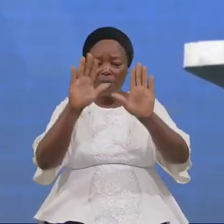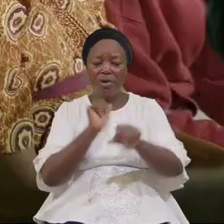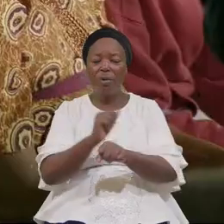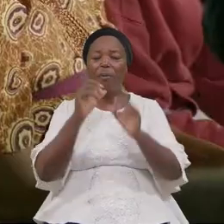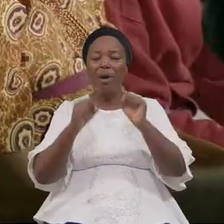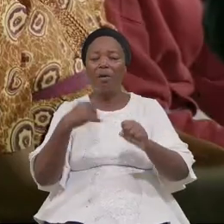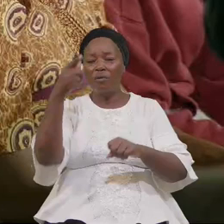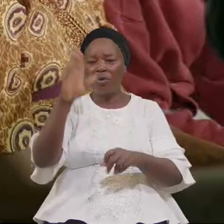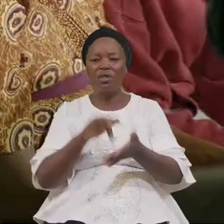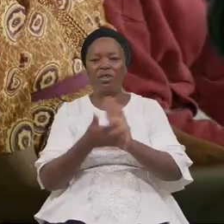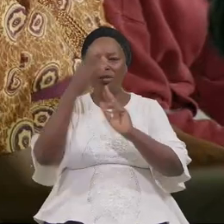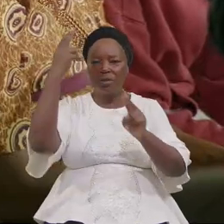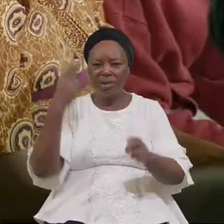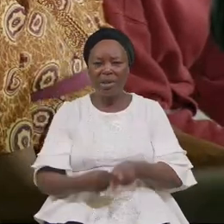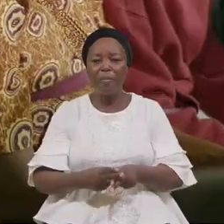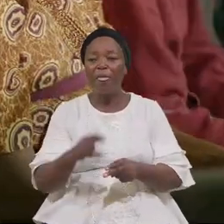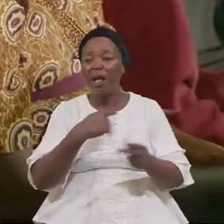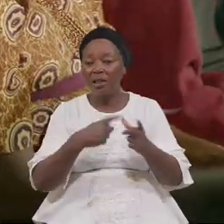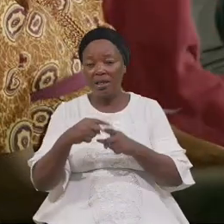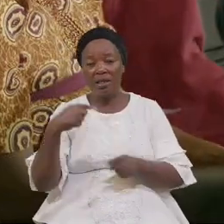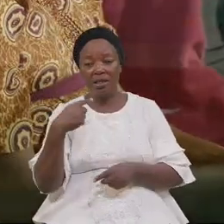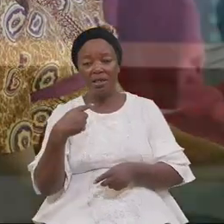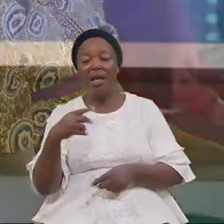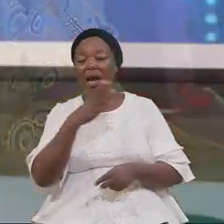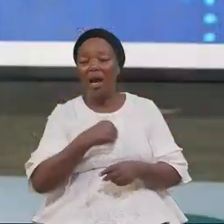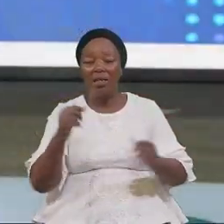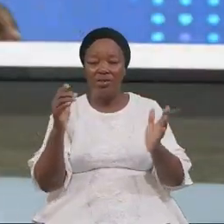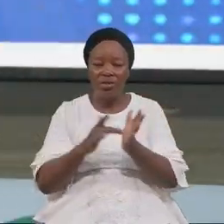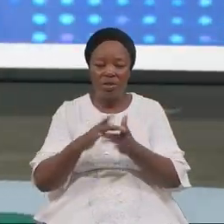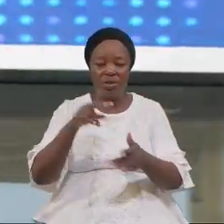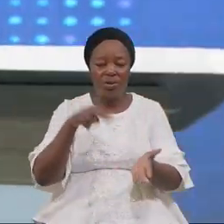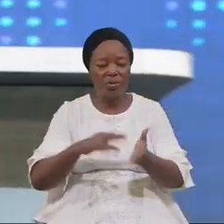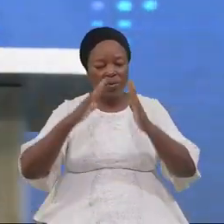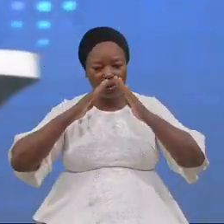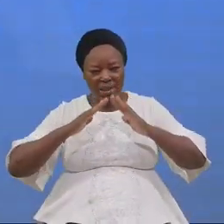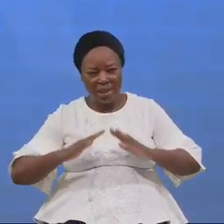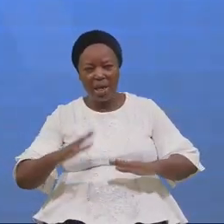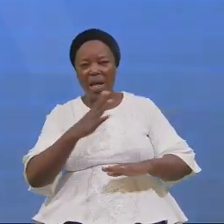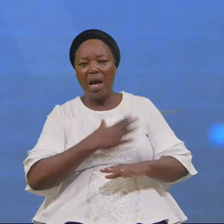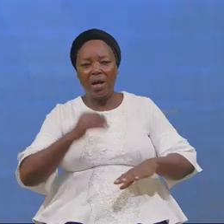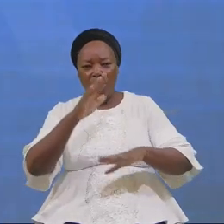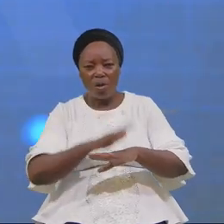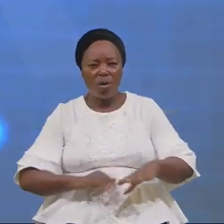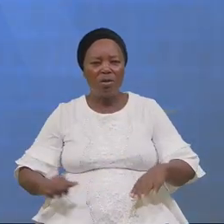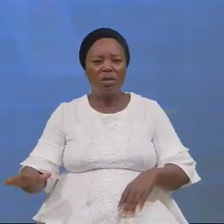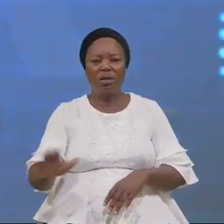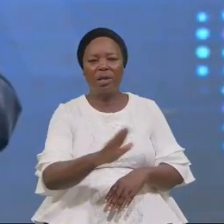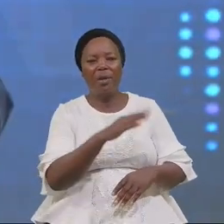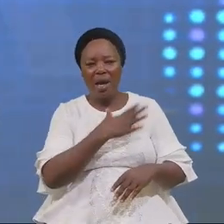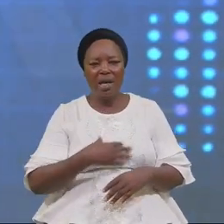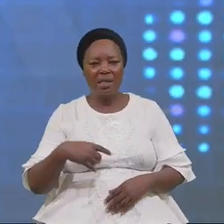Jesus' name. It says, and Jesus stood still, and he called them and